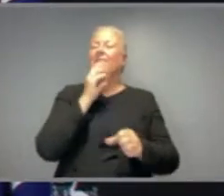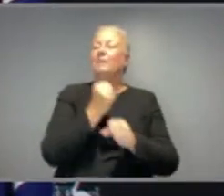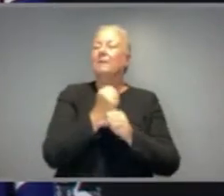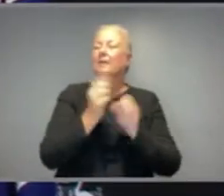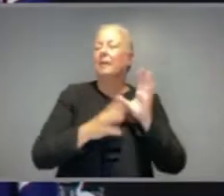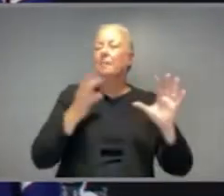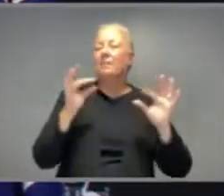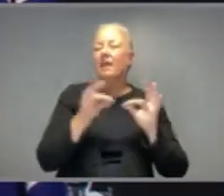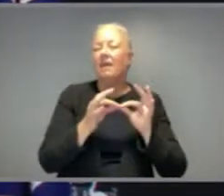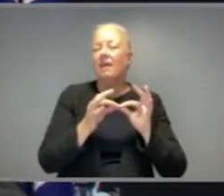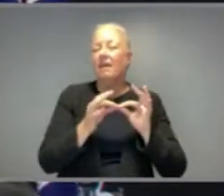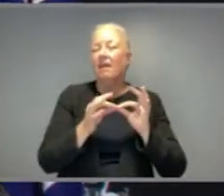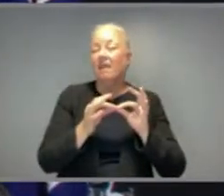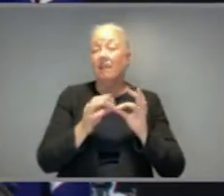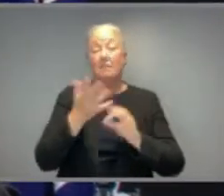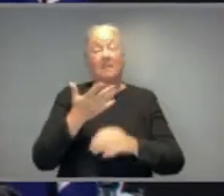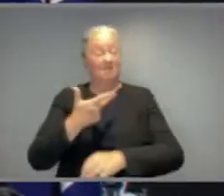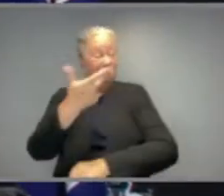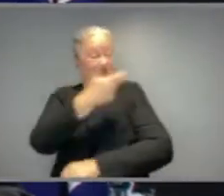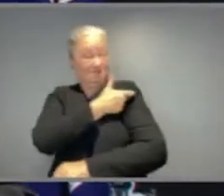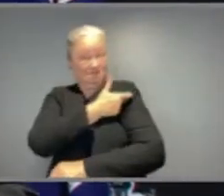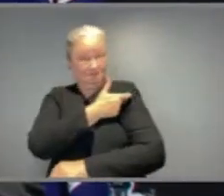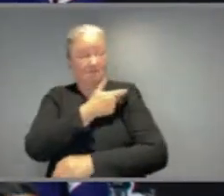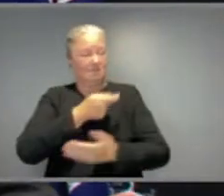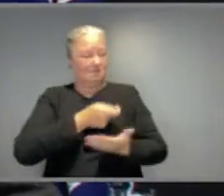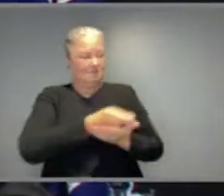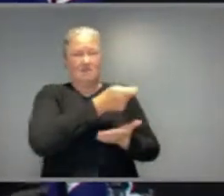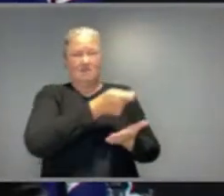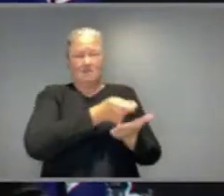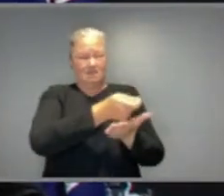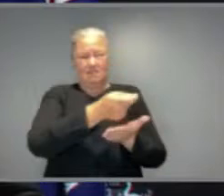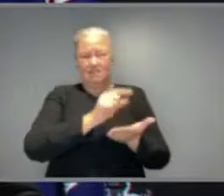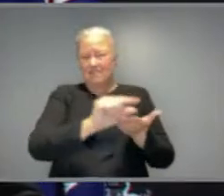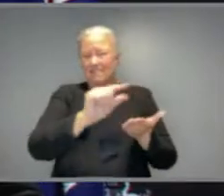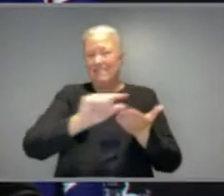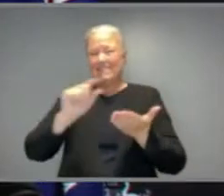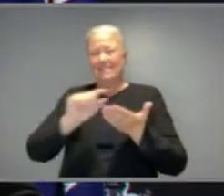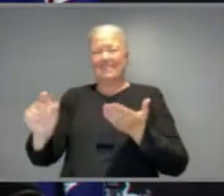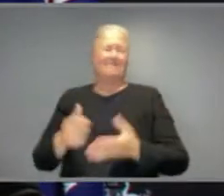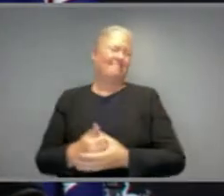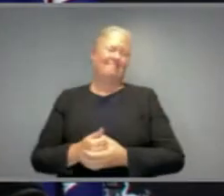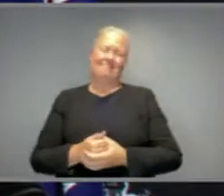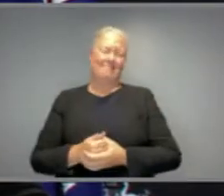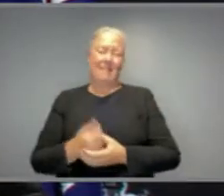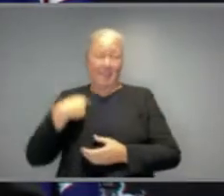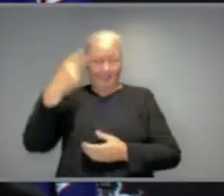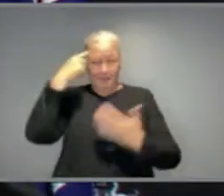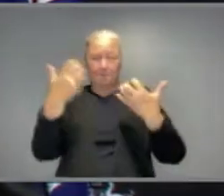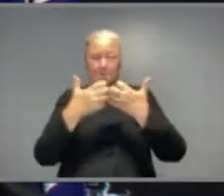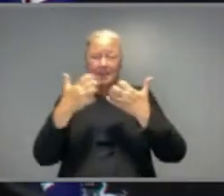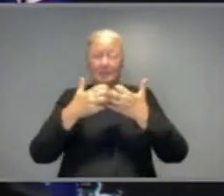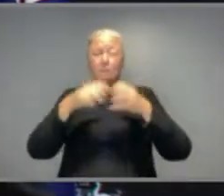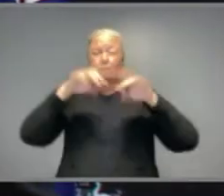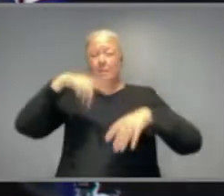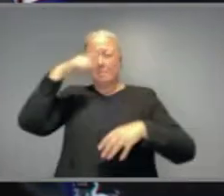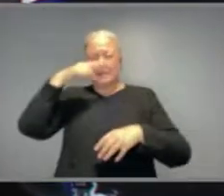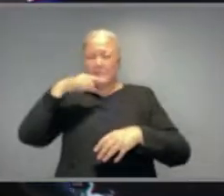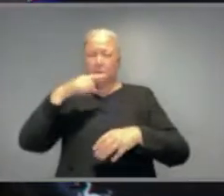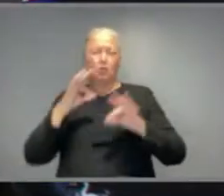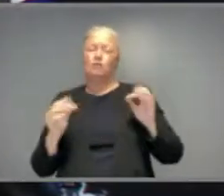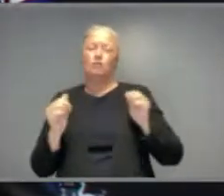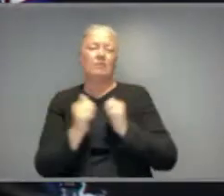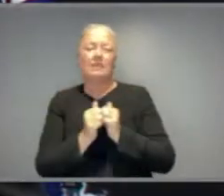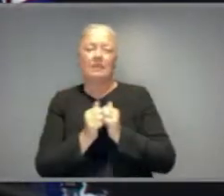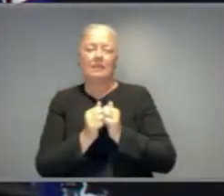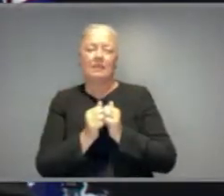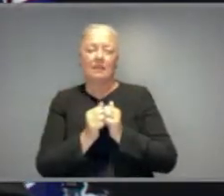vaccine can be paid off. And I don't think that's the view of Australians. I've seen Australians respond with